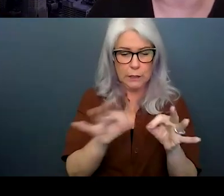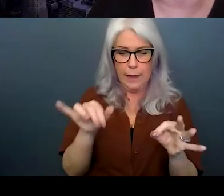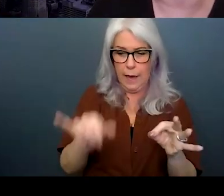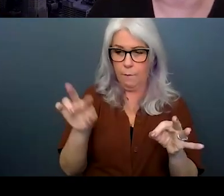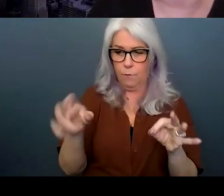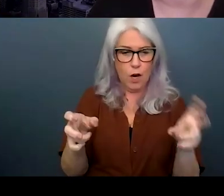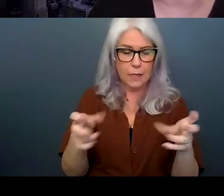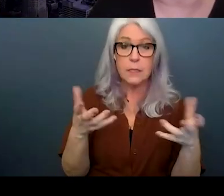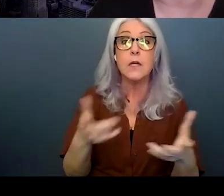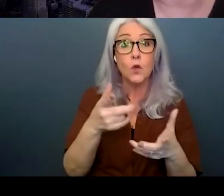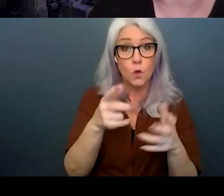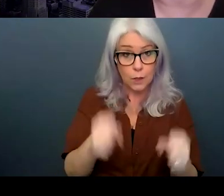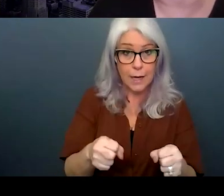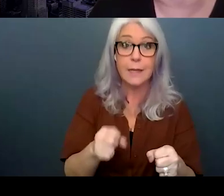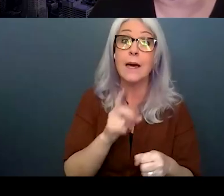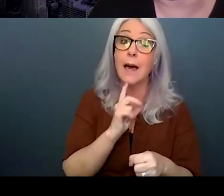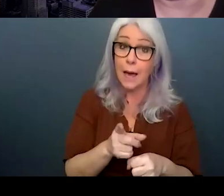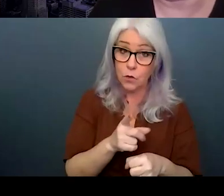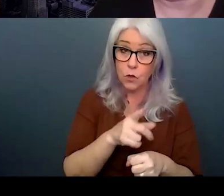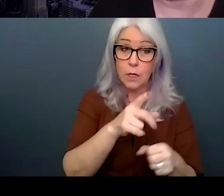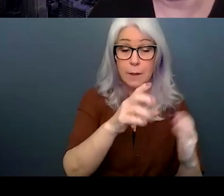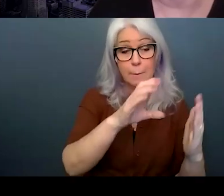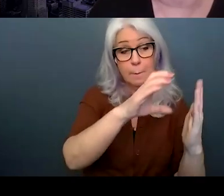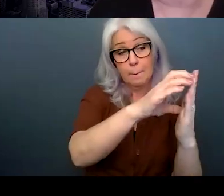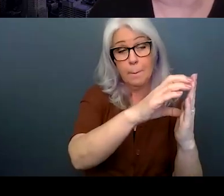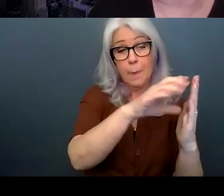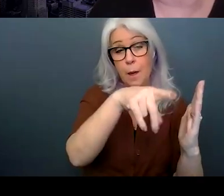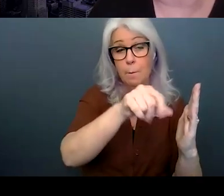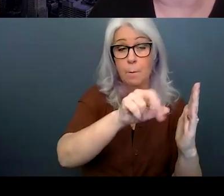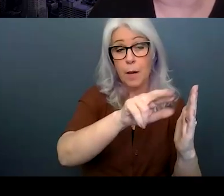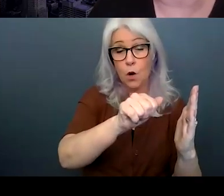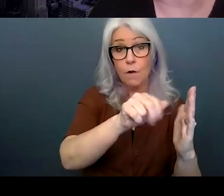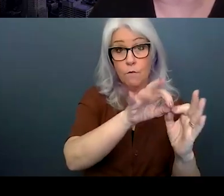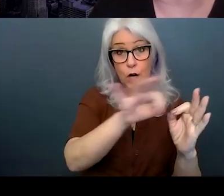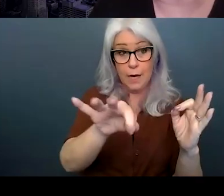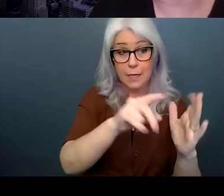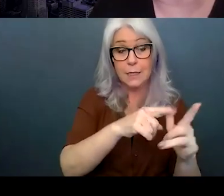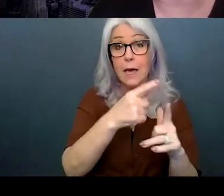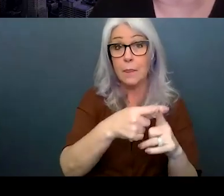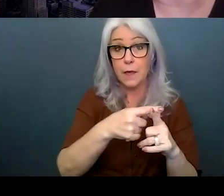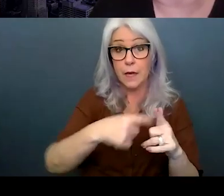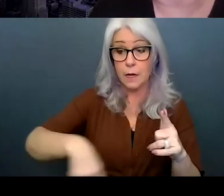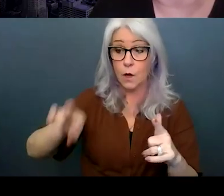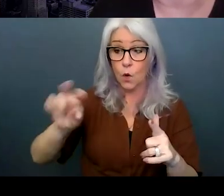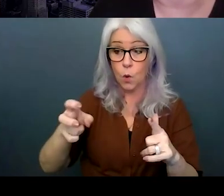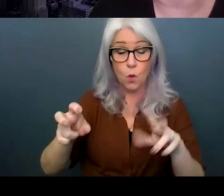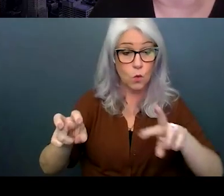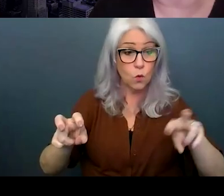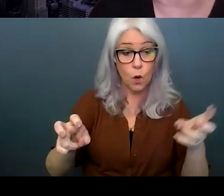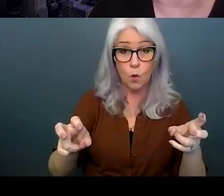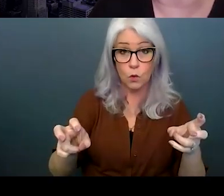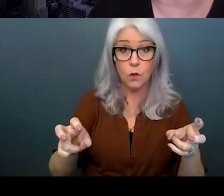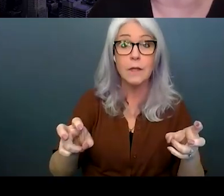can actually paraphrase the rest of it and then use quotations around the part that's in